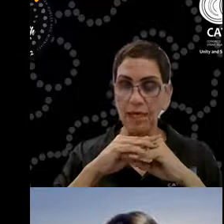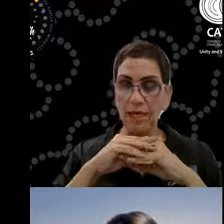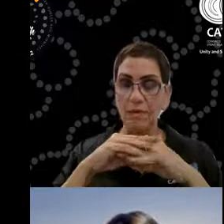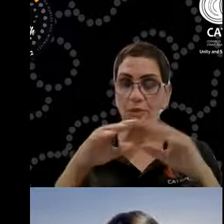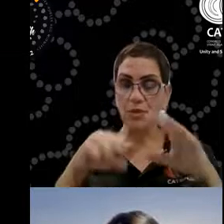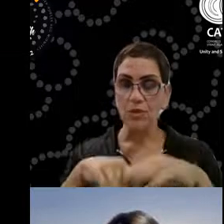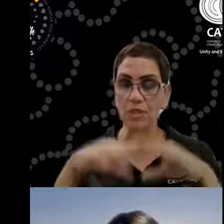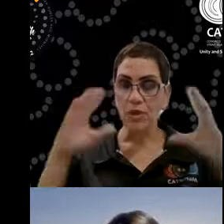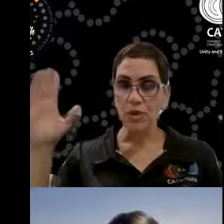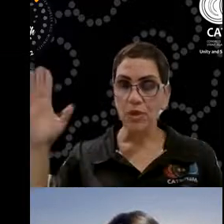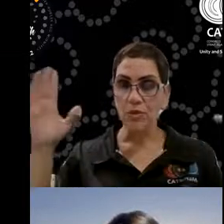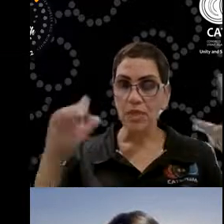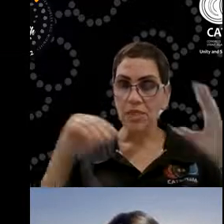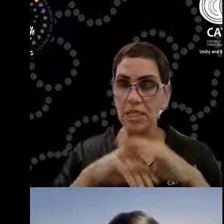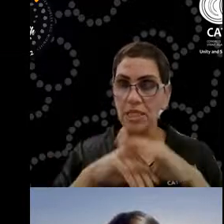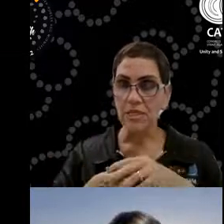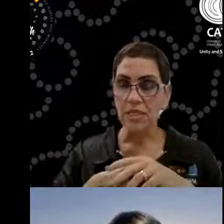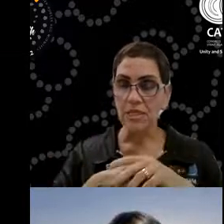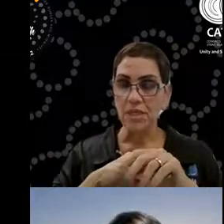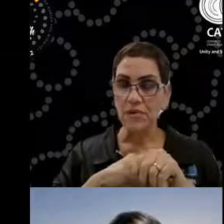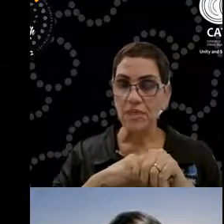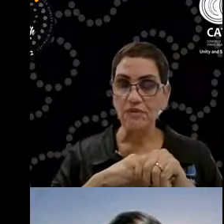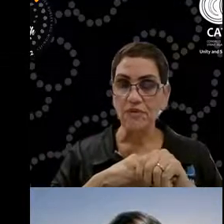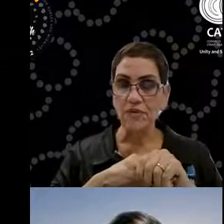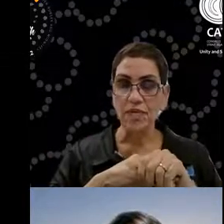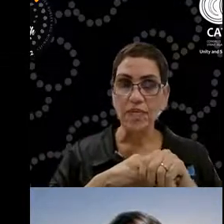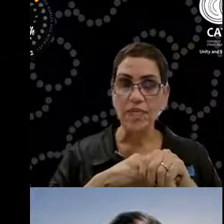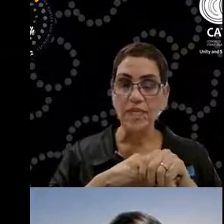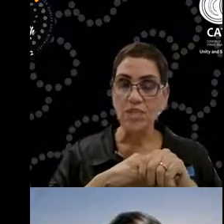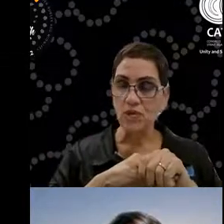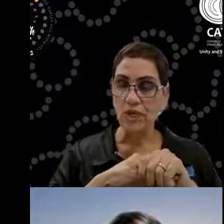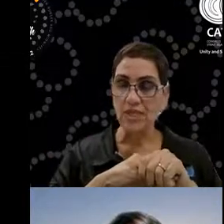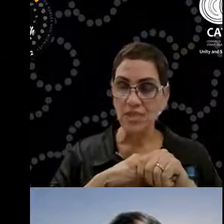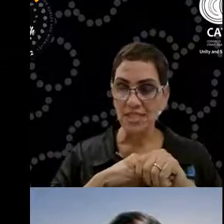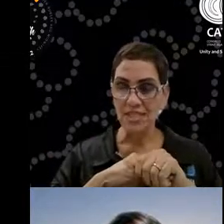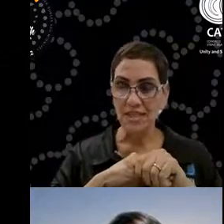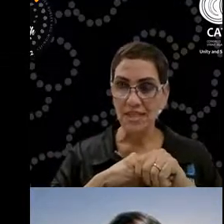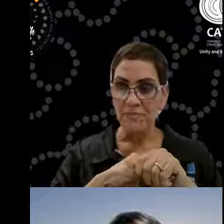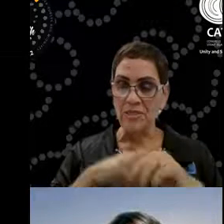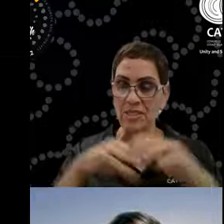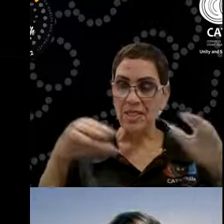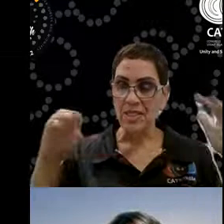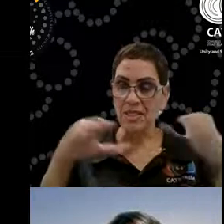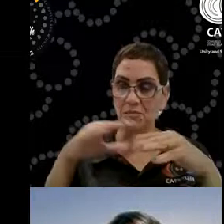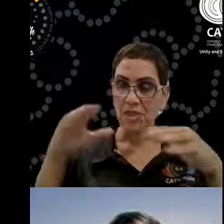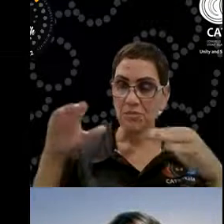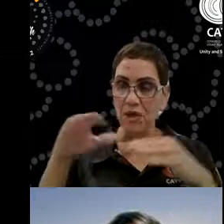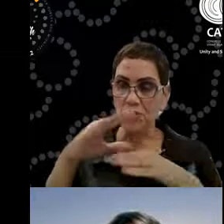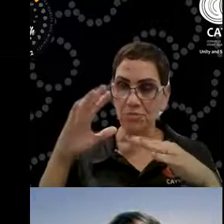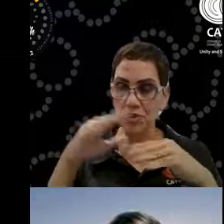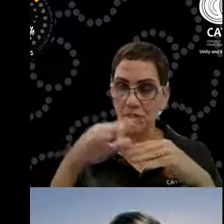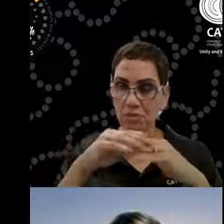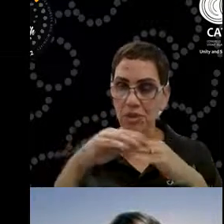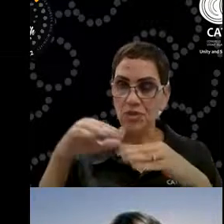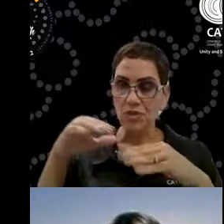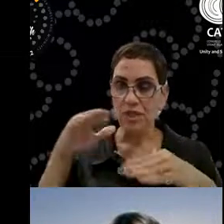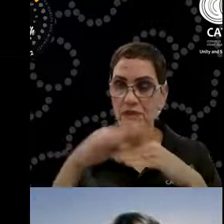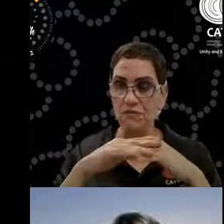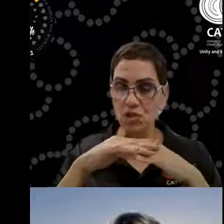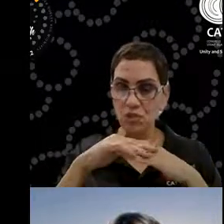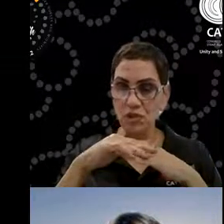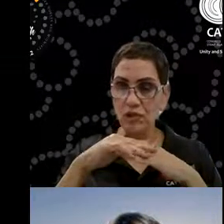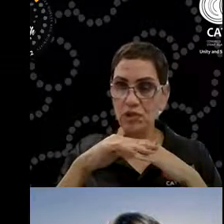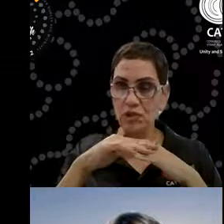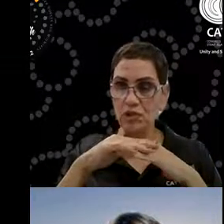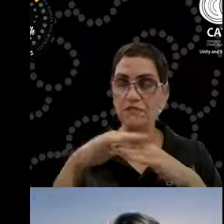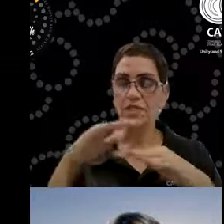for NMBA, but we're also working with the standards that have been identified in the NSQHS, because there needs to be a multi-pronged